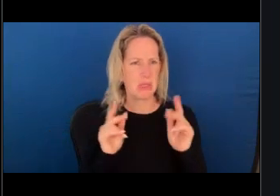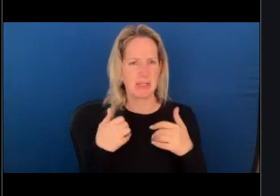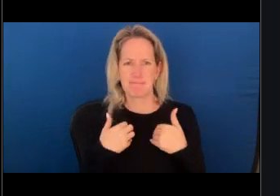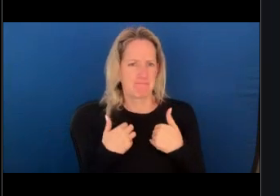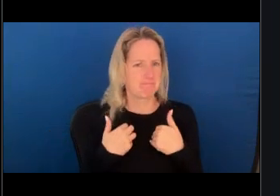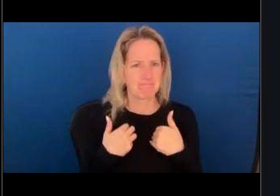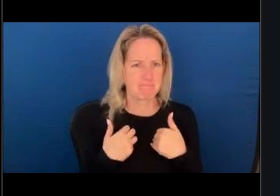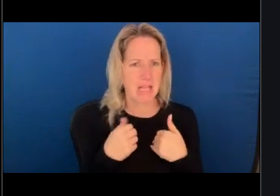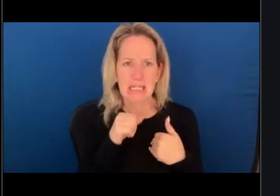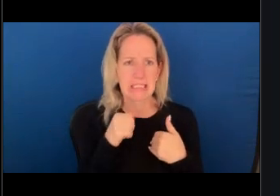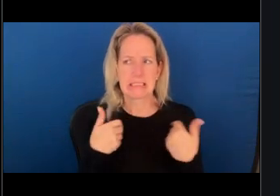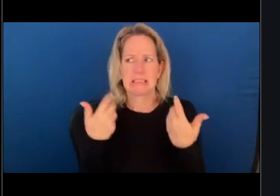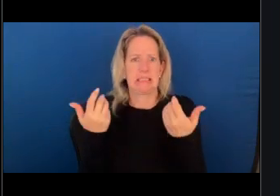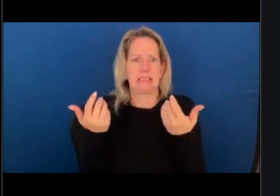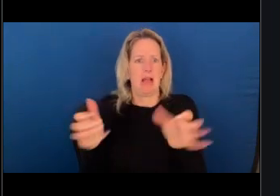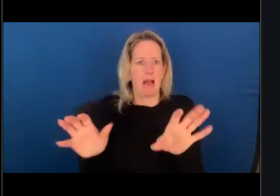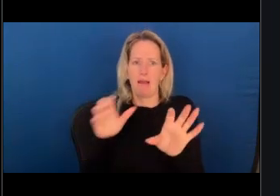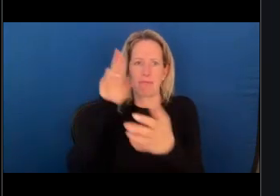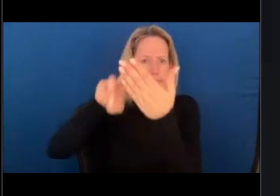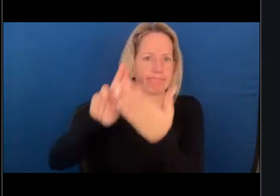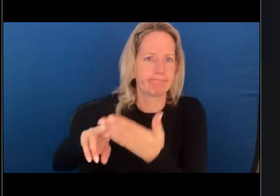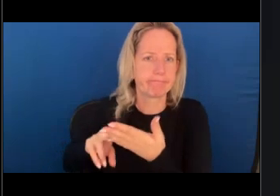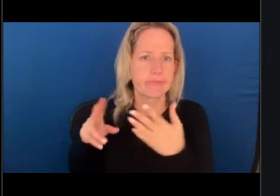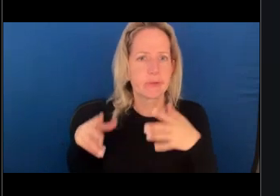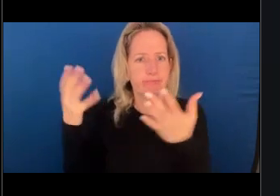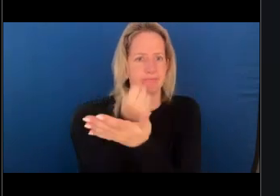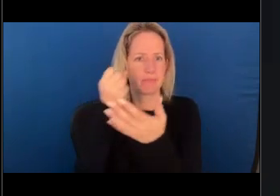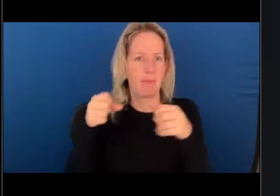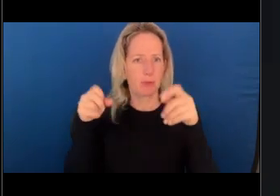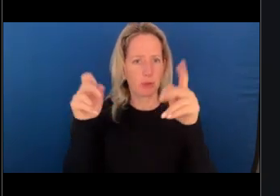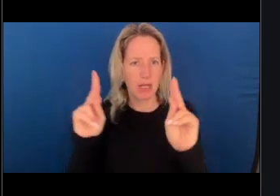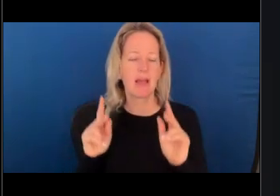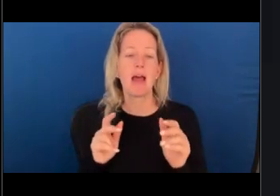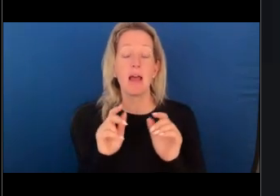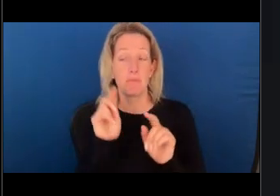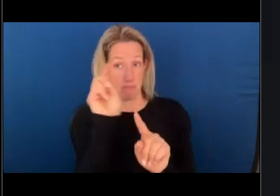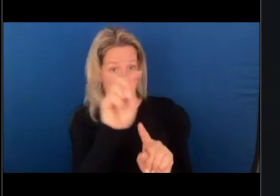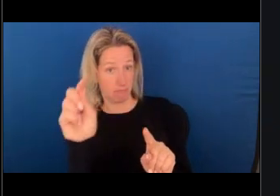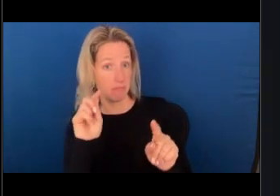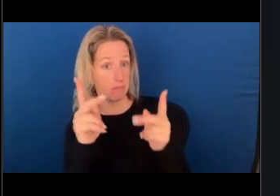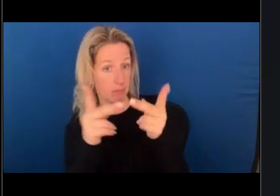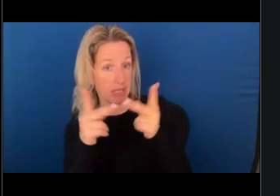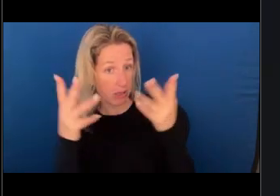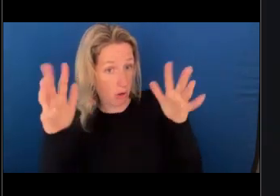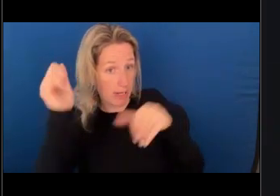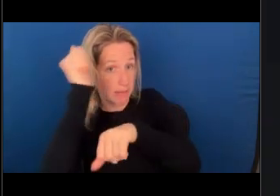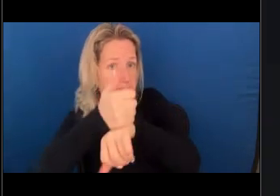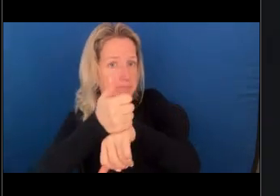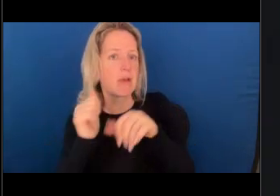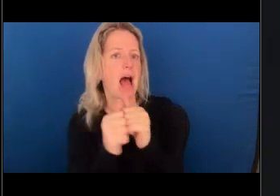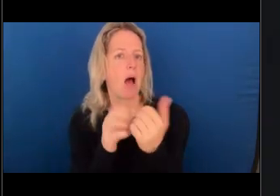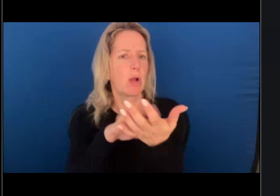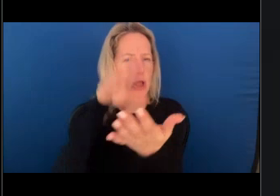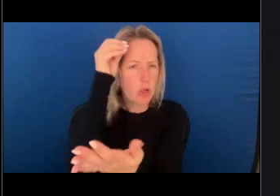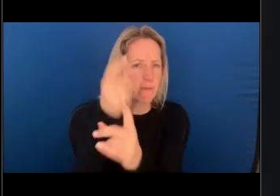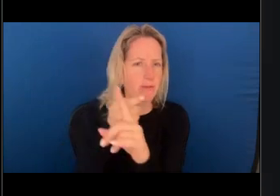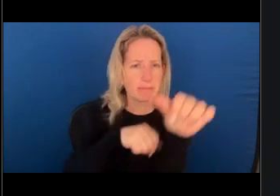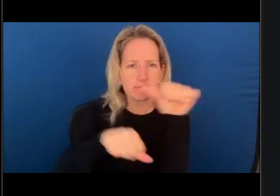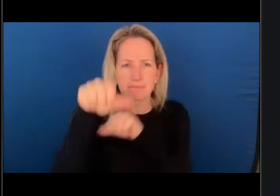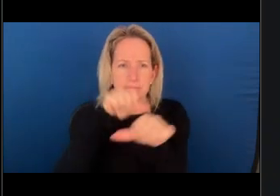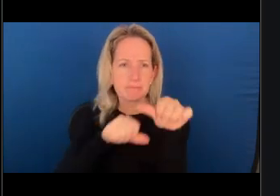advantage of these types of opportunities? And how can we really learn from the places that are succeeding and leverage that for those